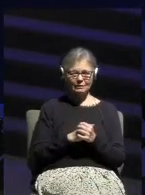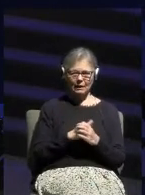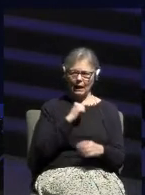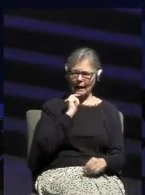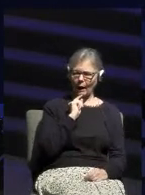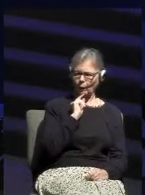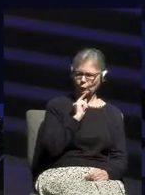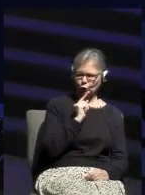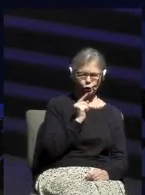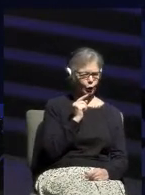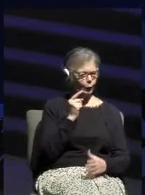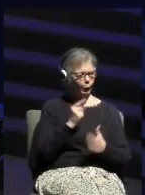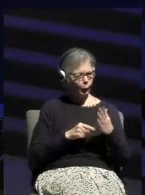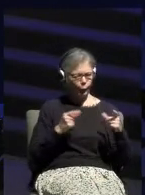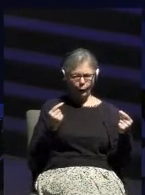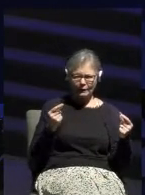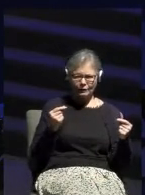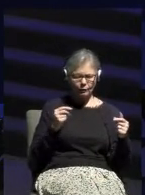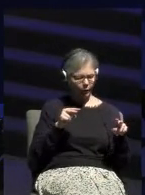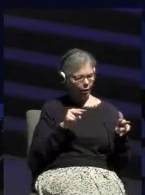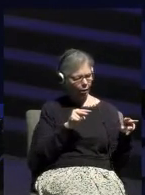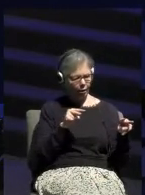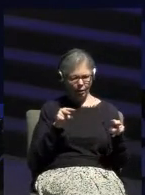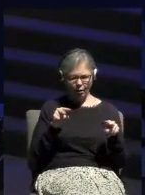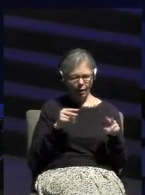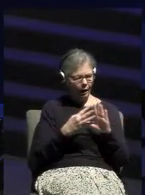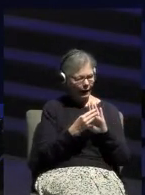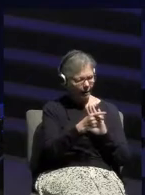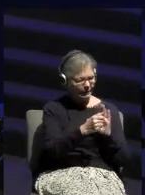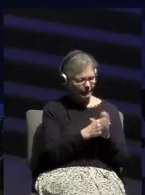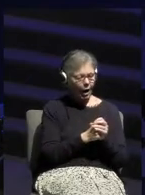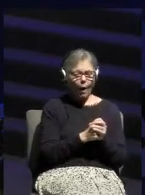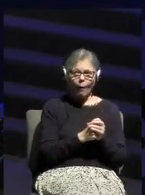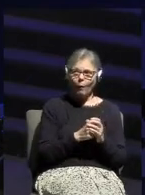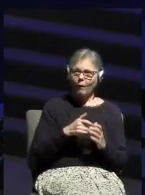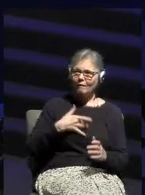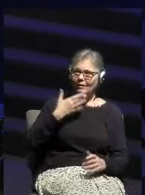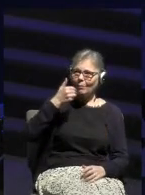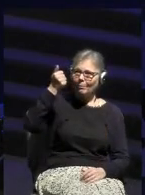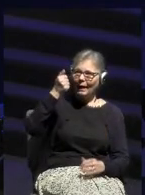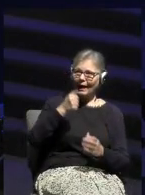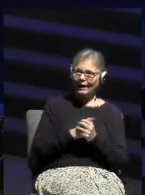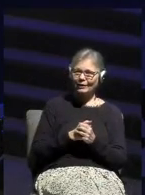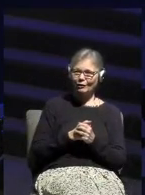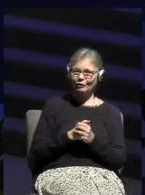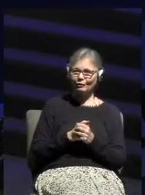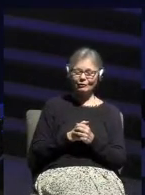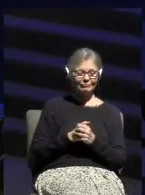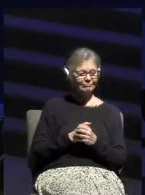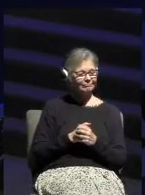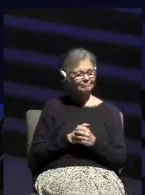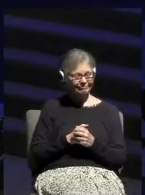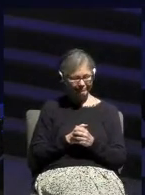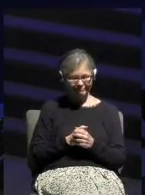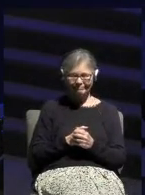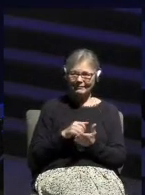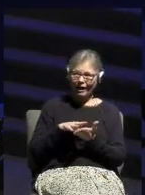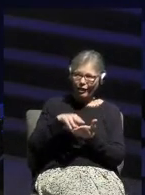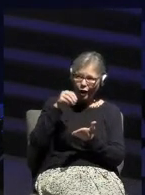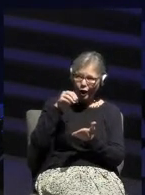with, or maybe what we can't figure out how to get to. And so we learn by example, and we